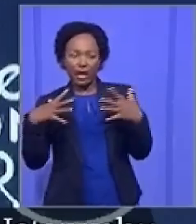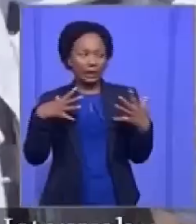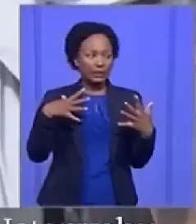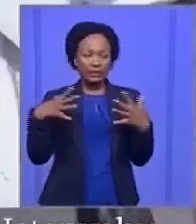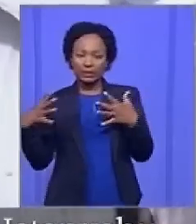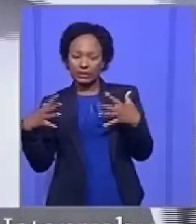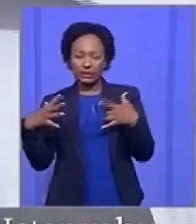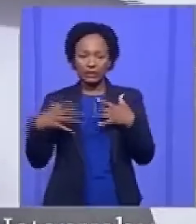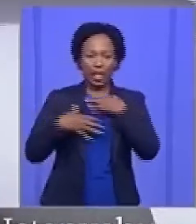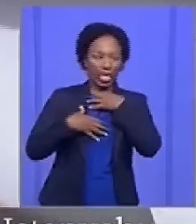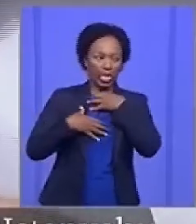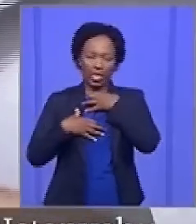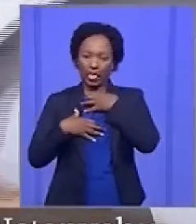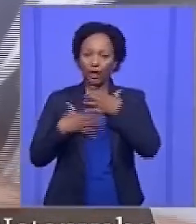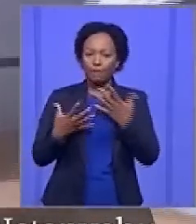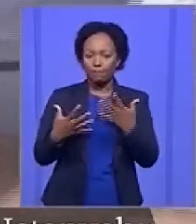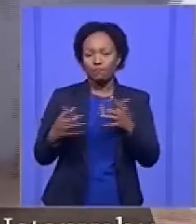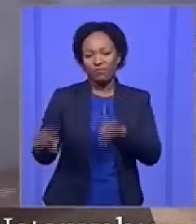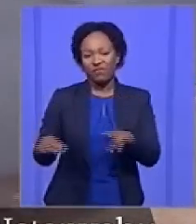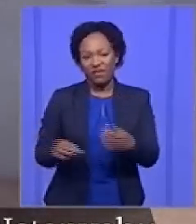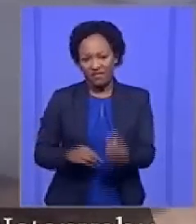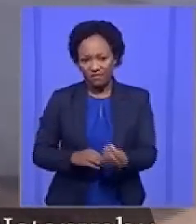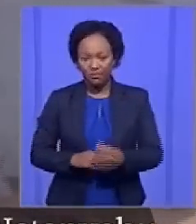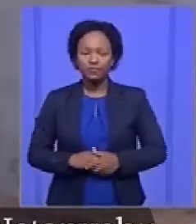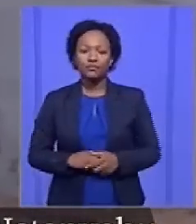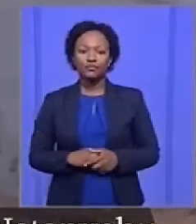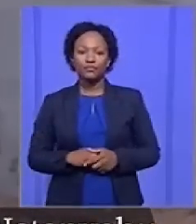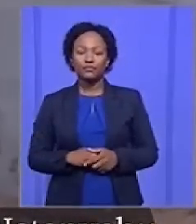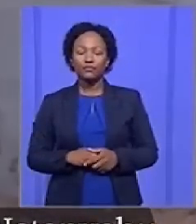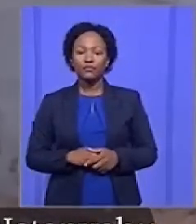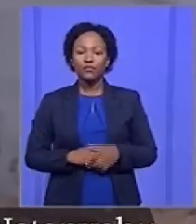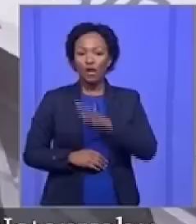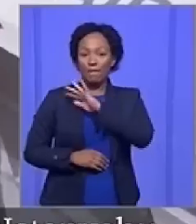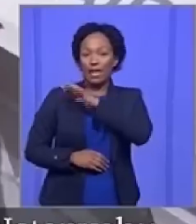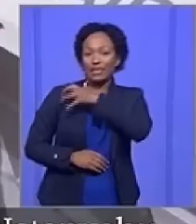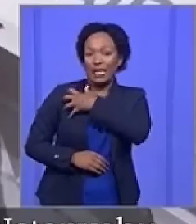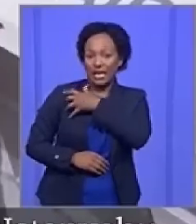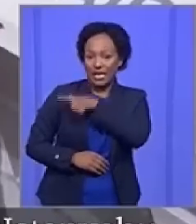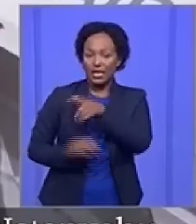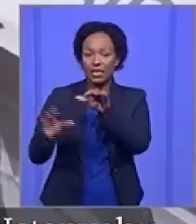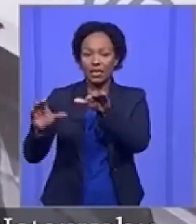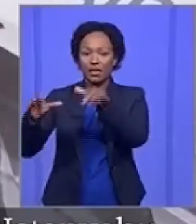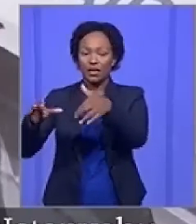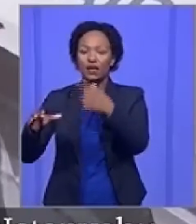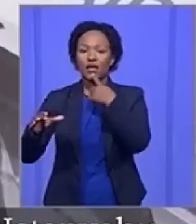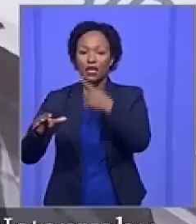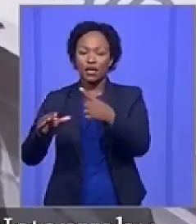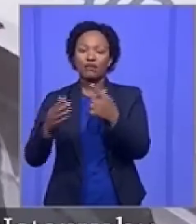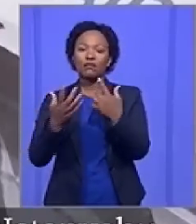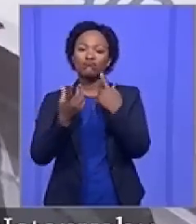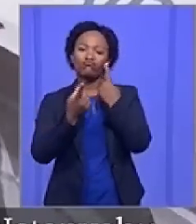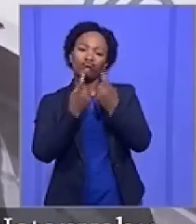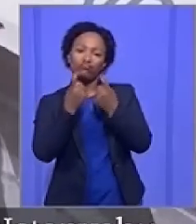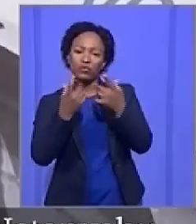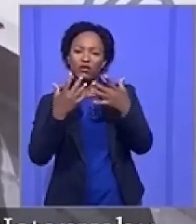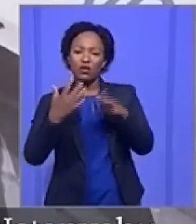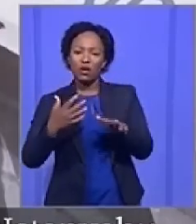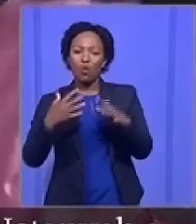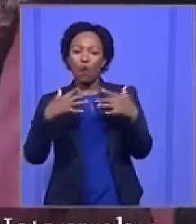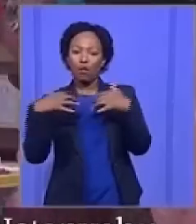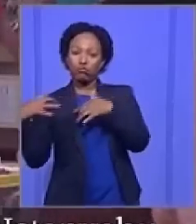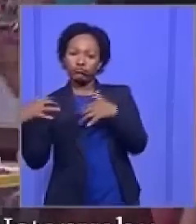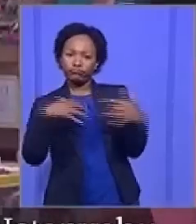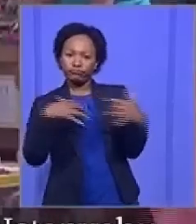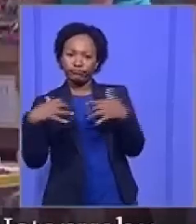making. Lefapha la dipalangwang le dikgokahanyo naheng ya Palestina le lehotha hore tlaleho ya dipalangwang le dikgokahanyo tsa Gaza